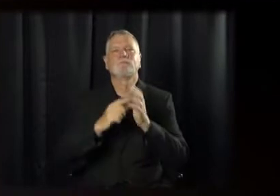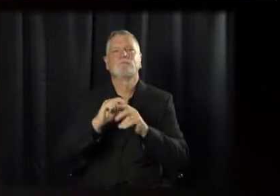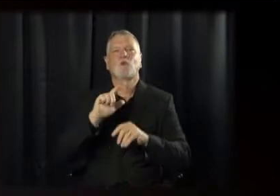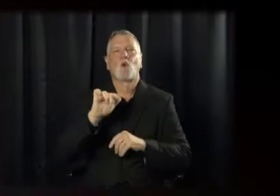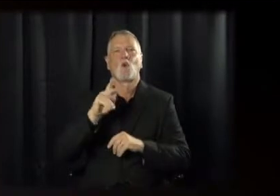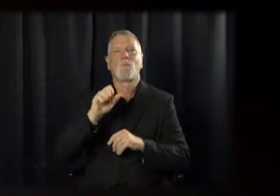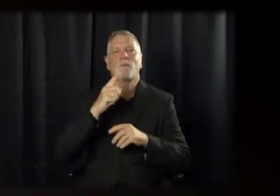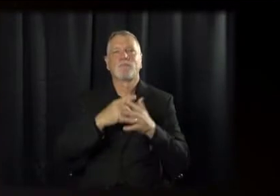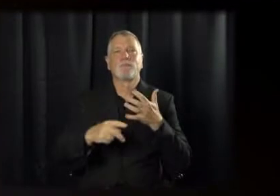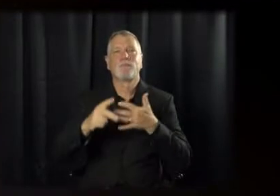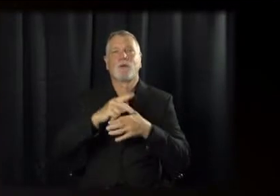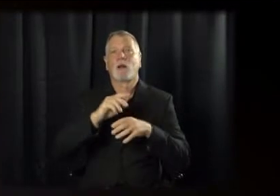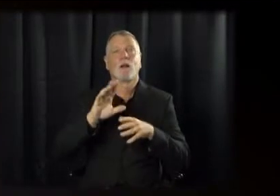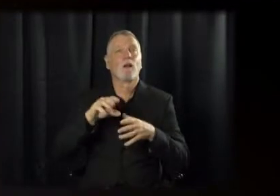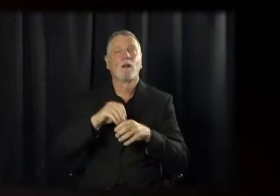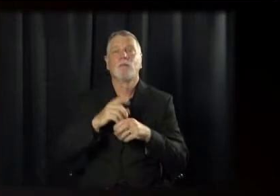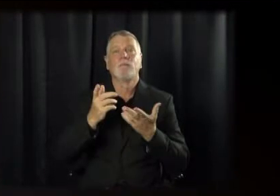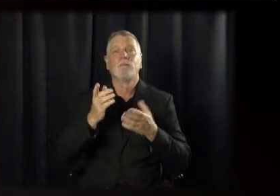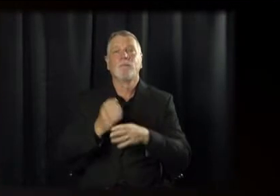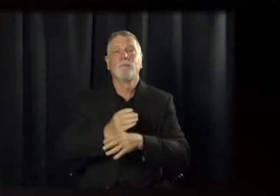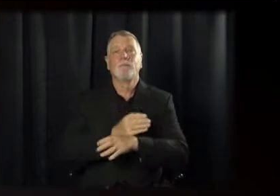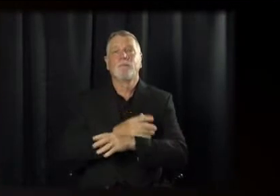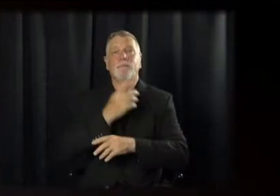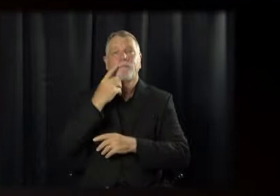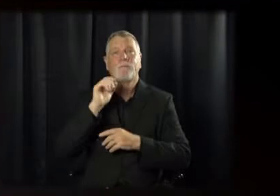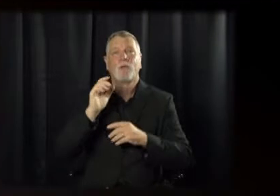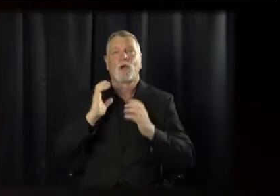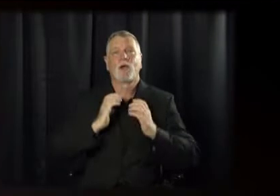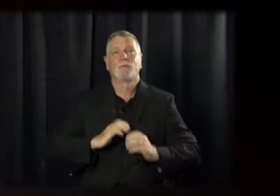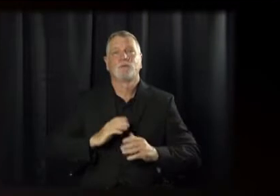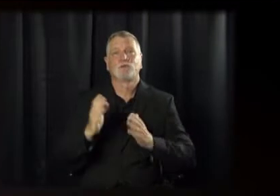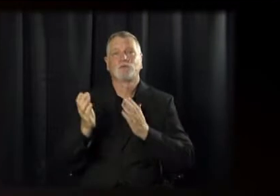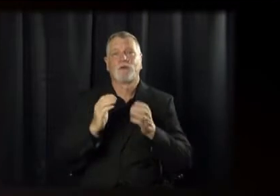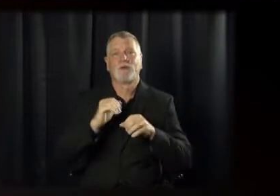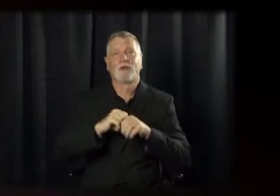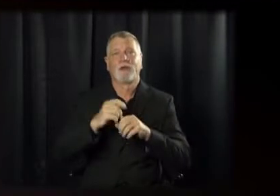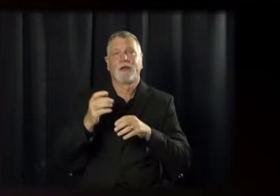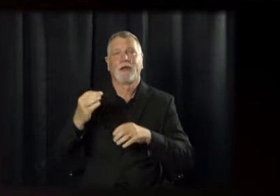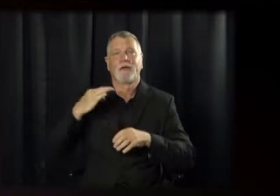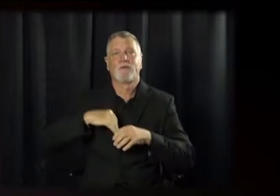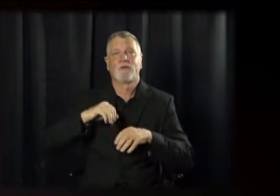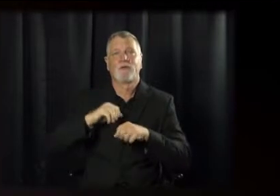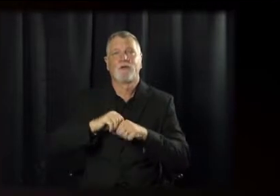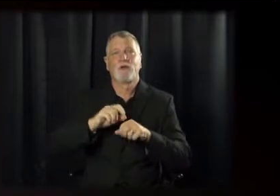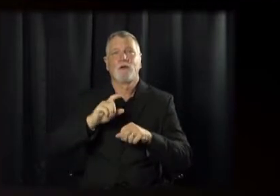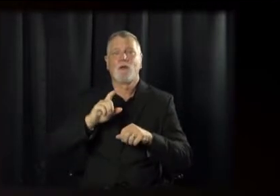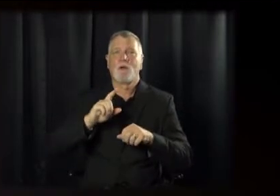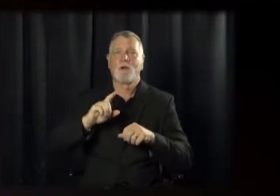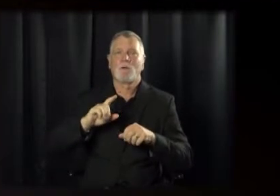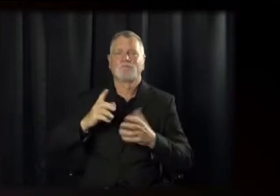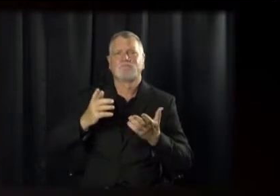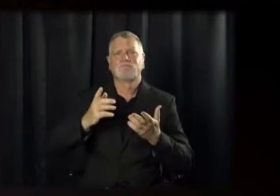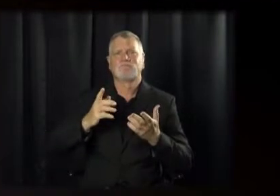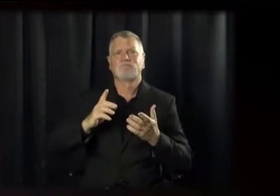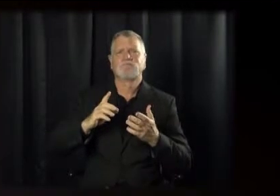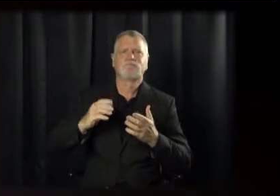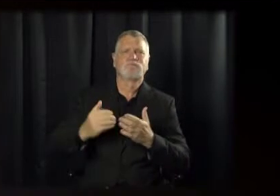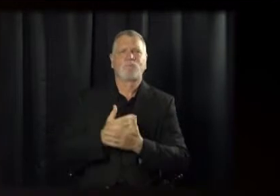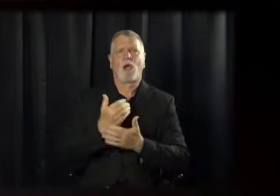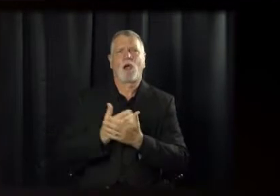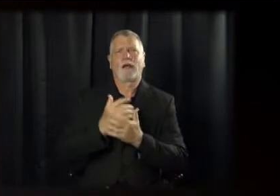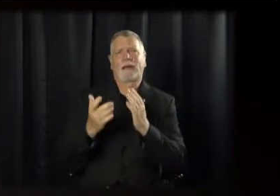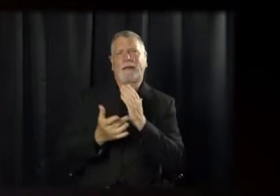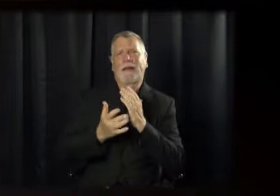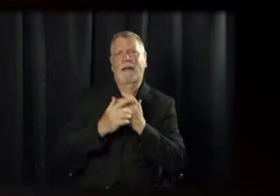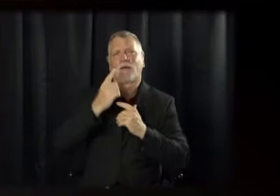has prioritized include improving customer service and satisfaction by investing in modern customer service